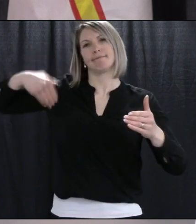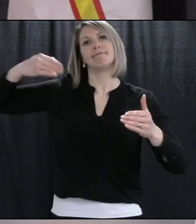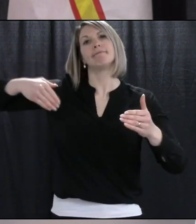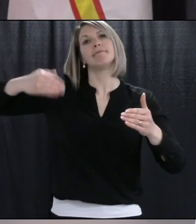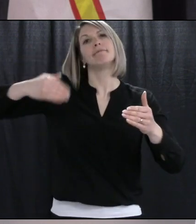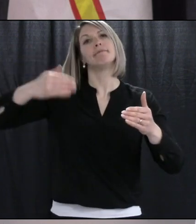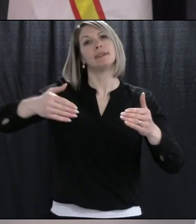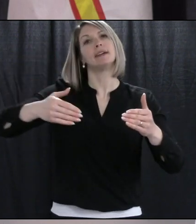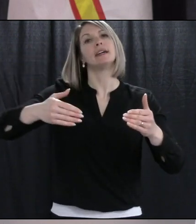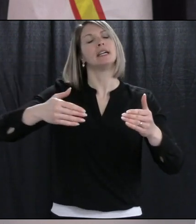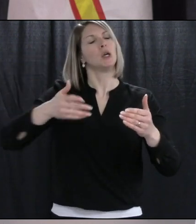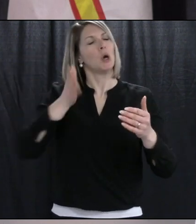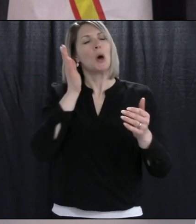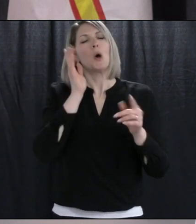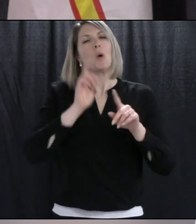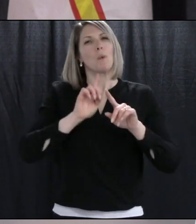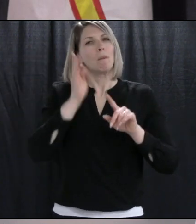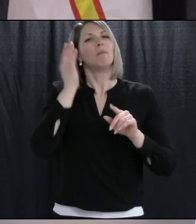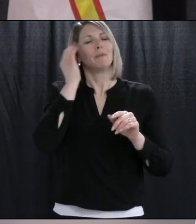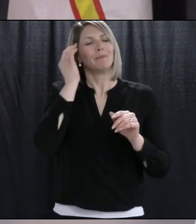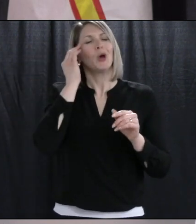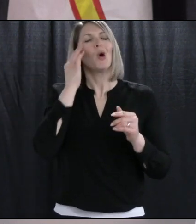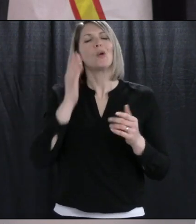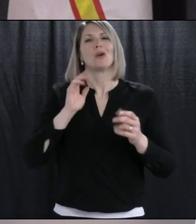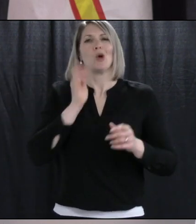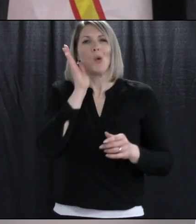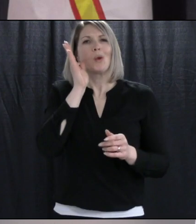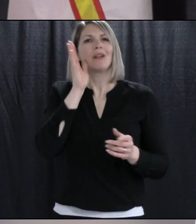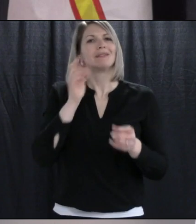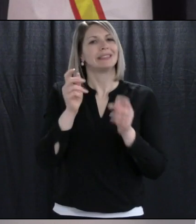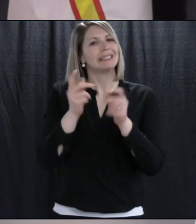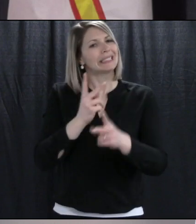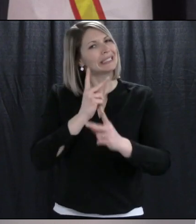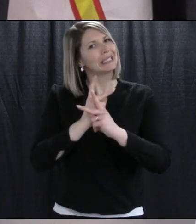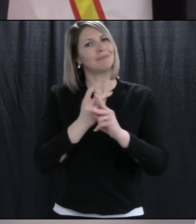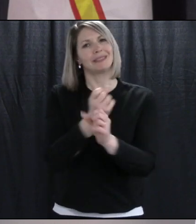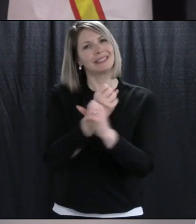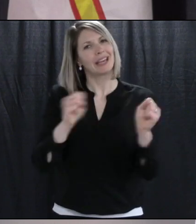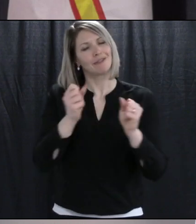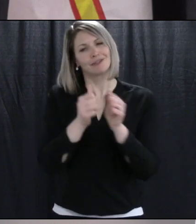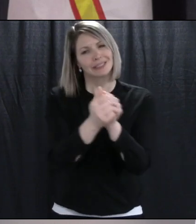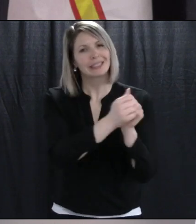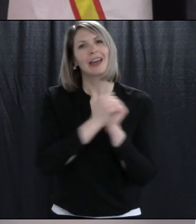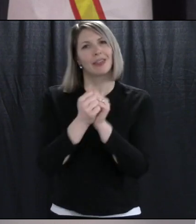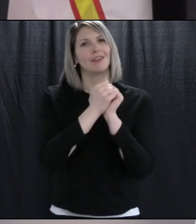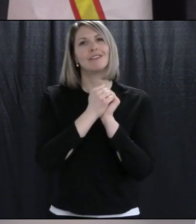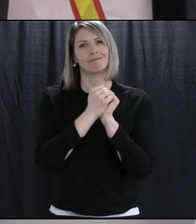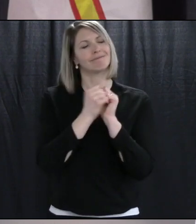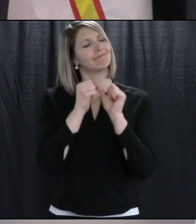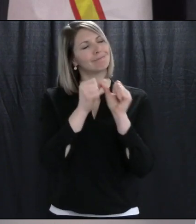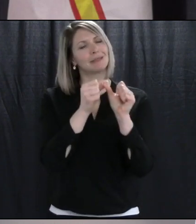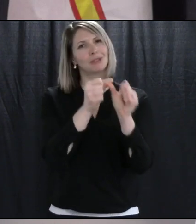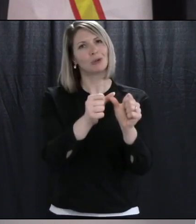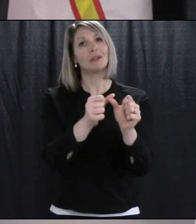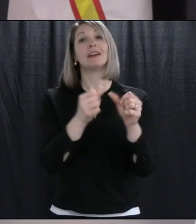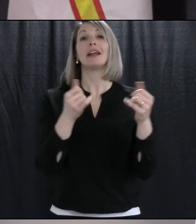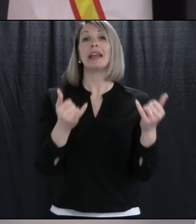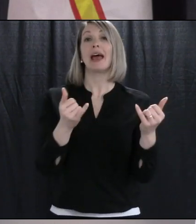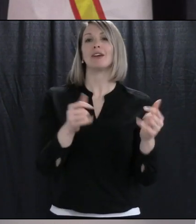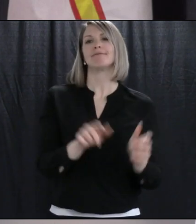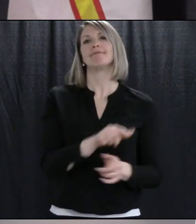safe. We'll do this together. Let's all get out to support one another. At this point, I'd like to turn it